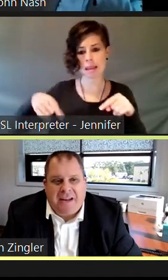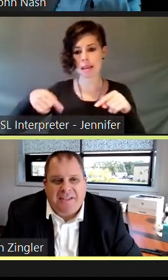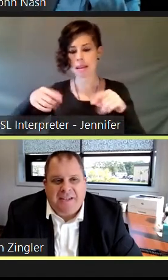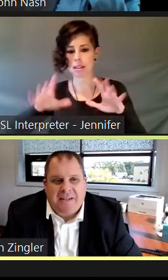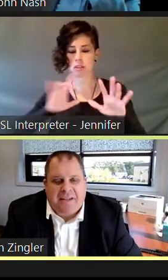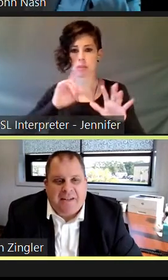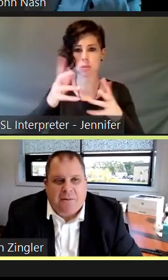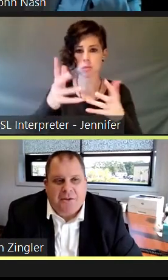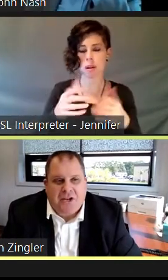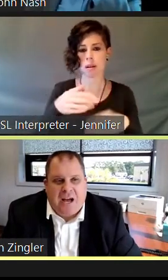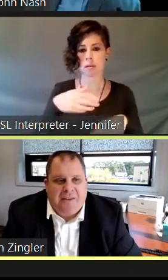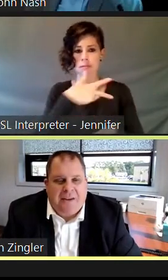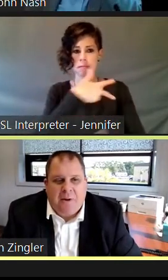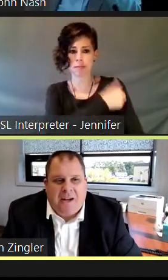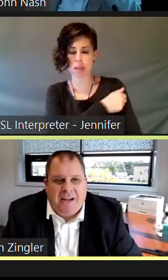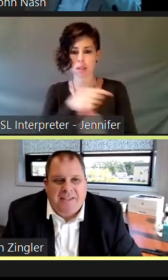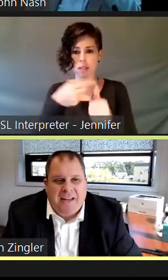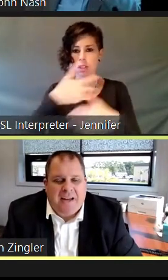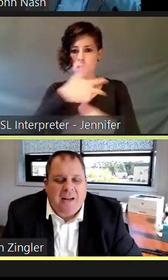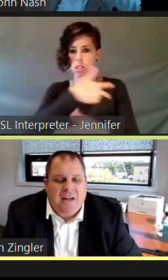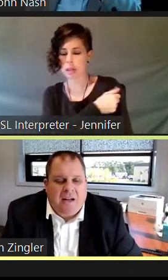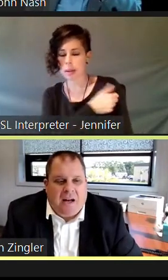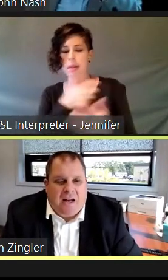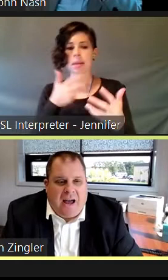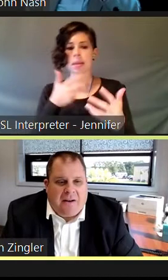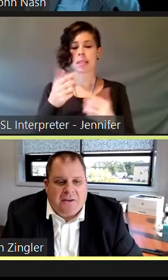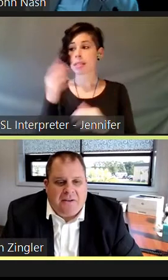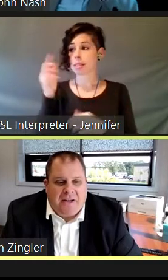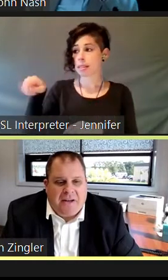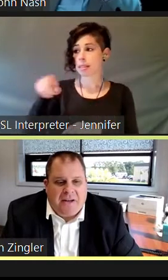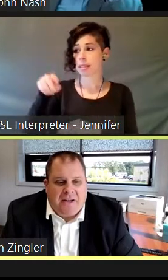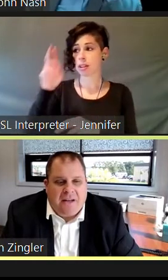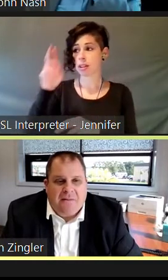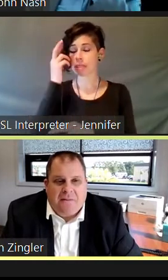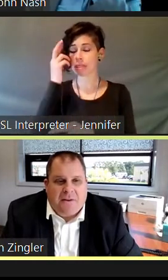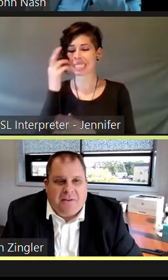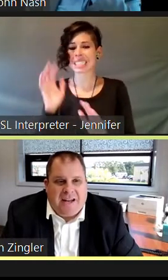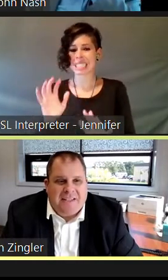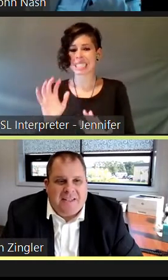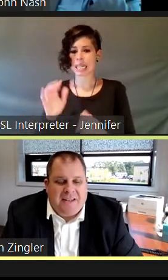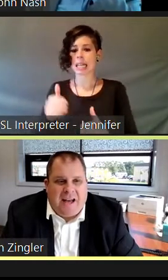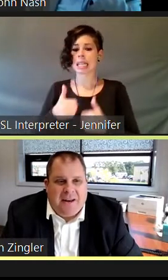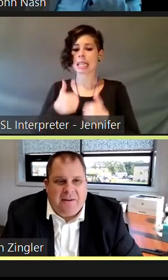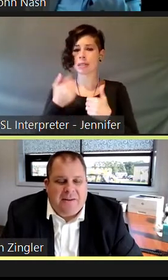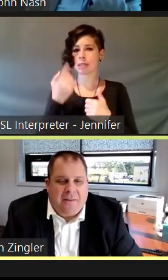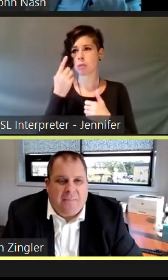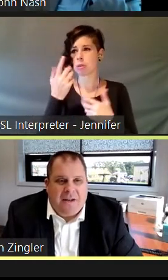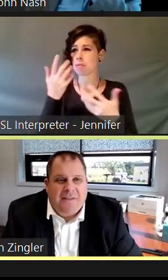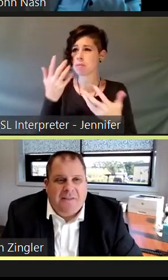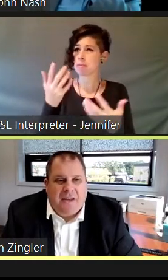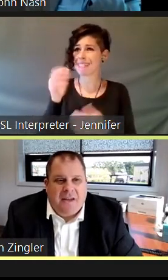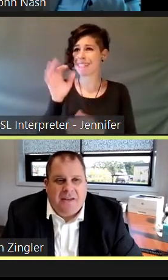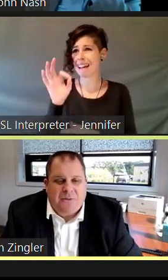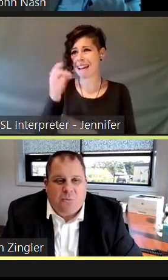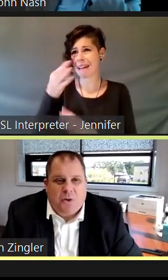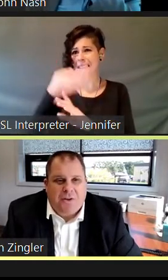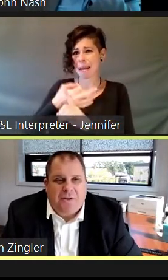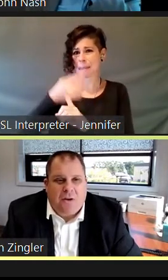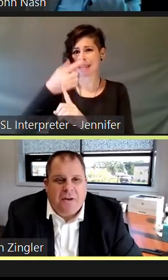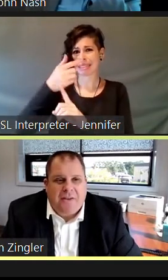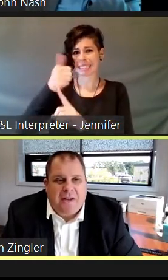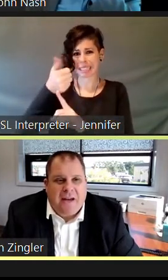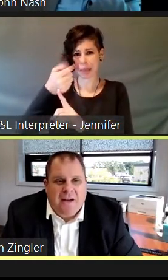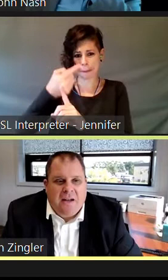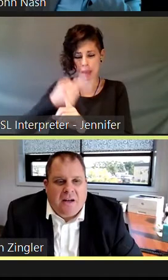this vaccine, to get the first shot. They realized that after living for the last 9-10 months in this world